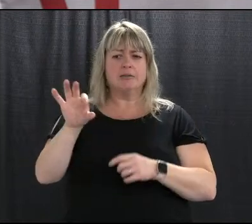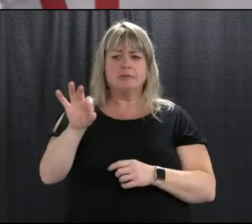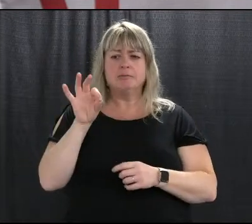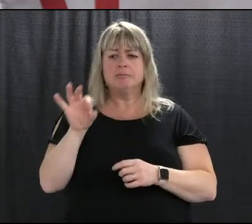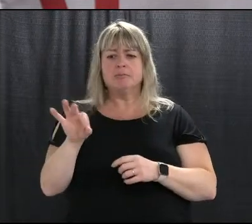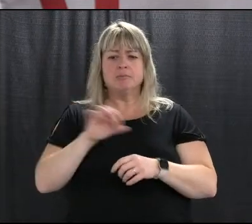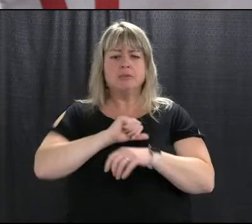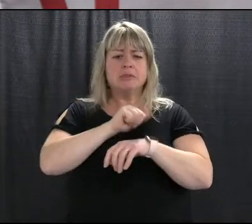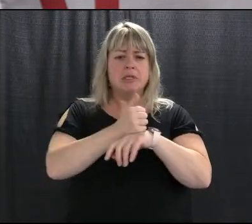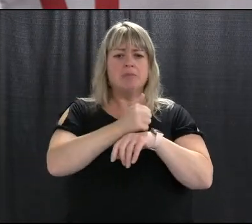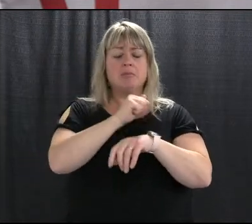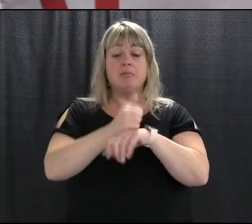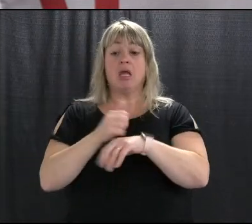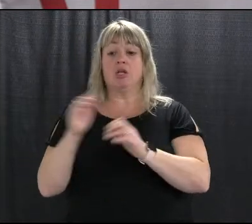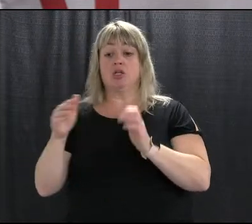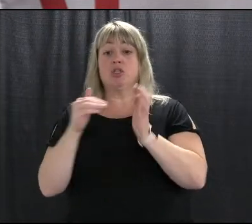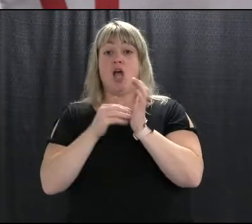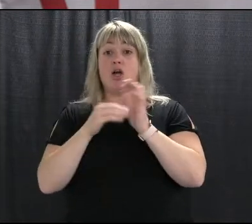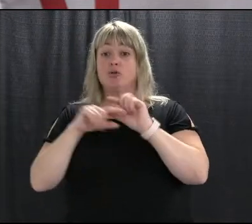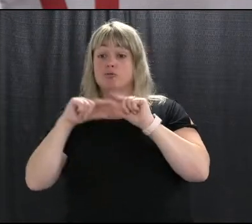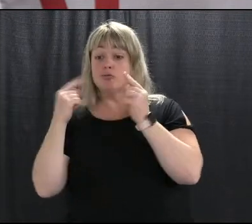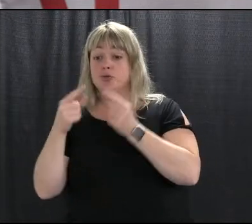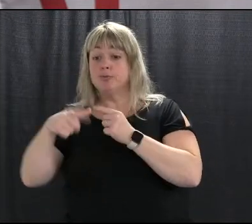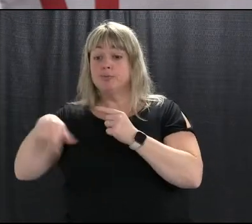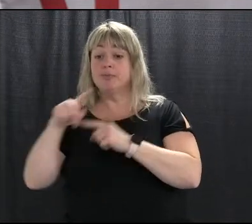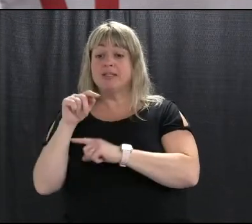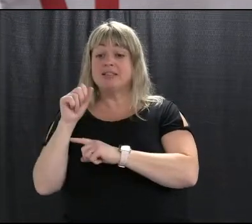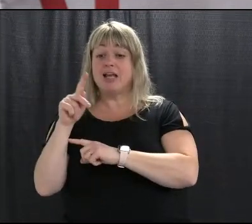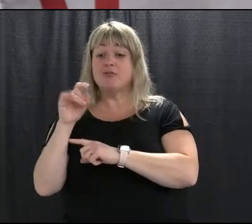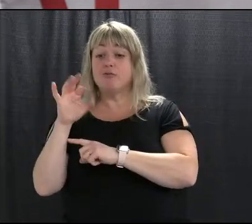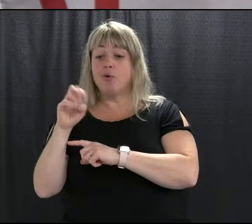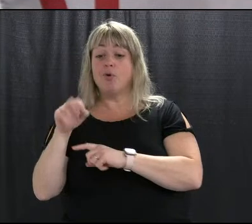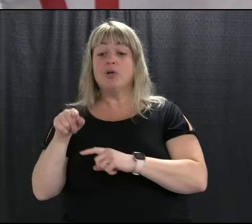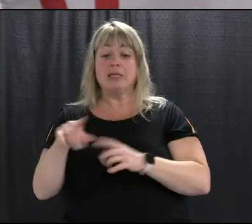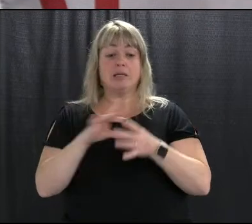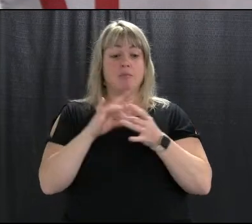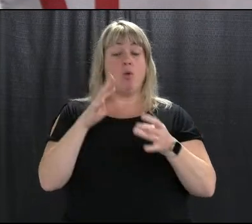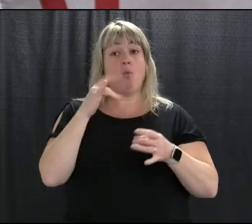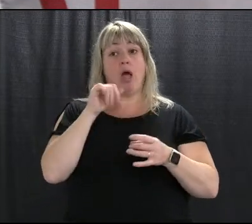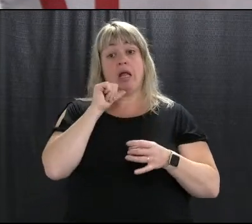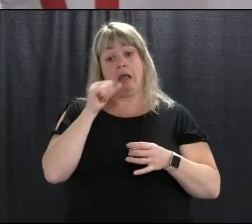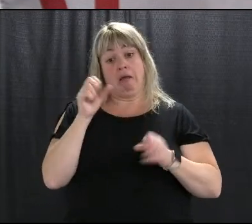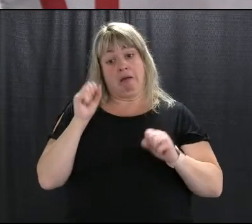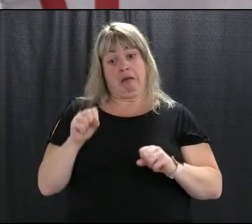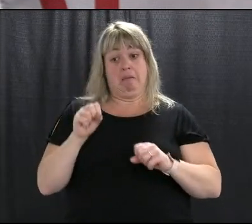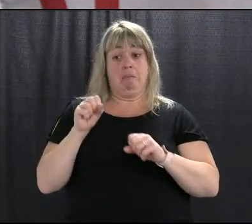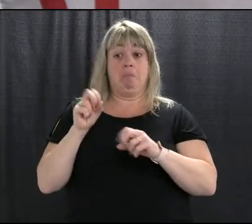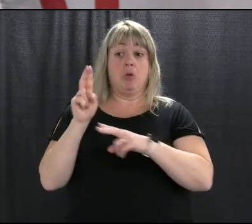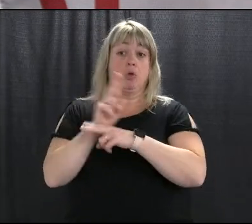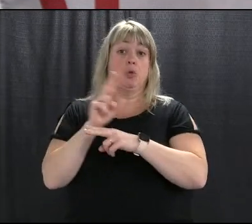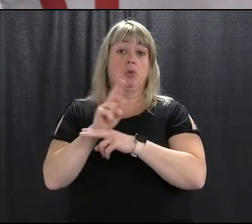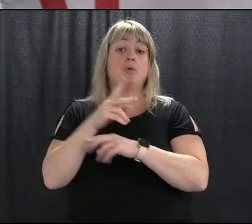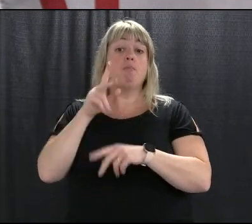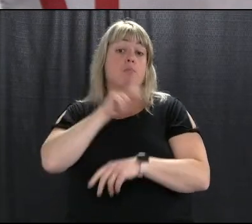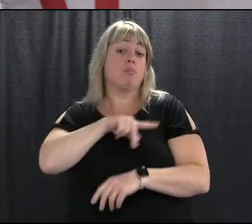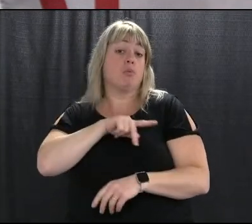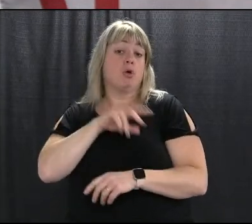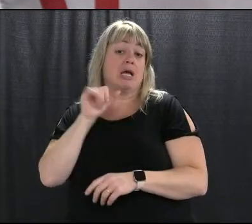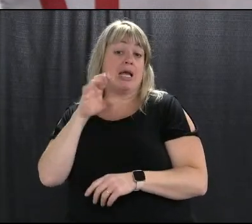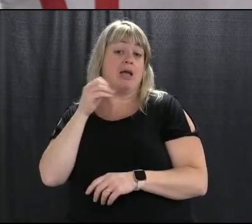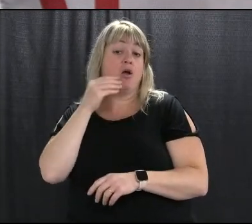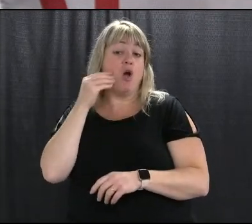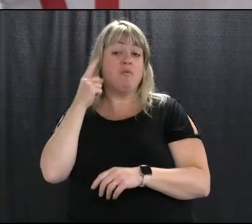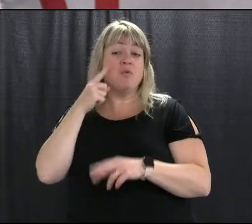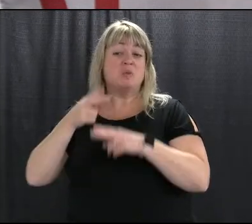For example, the task force recommended exploring the use of personal care homes to accommodate short stay for